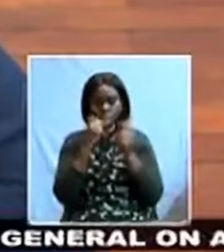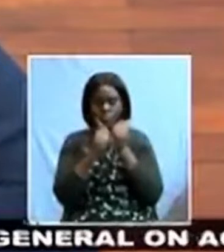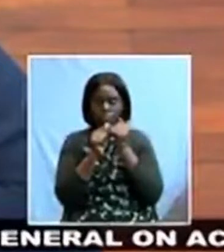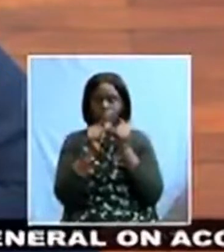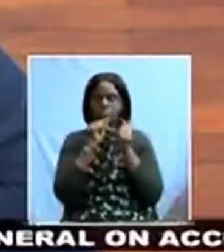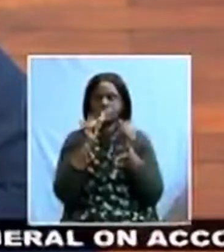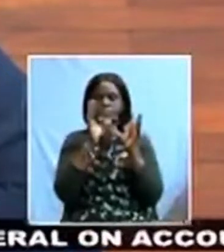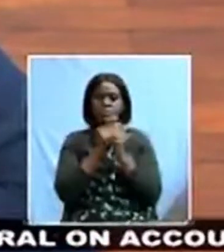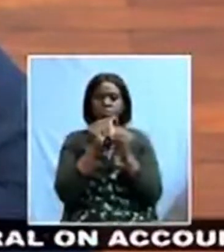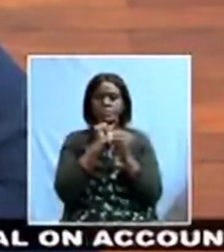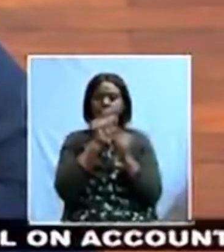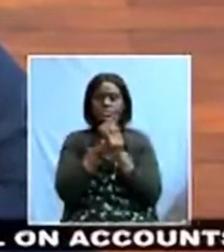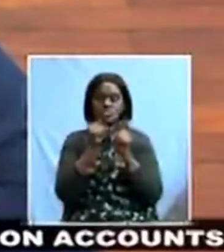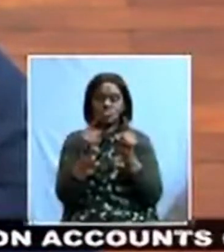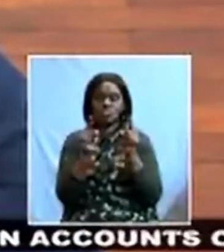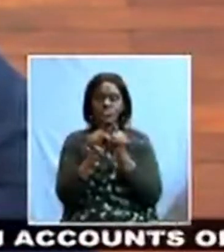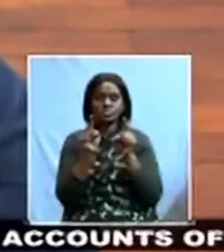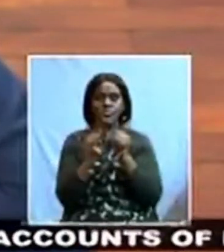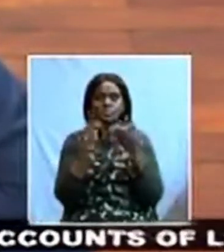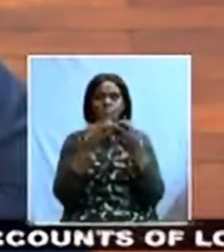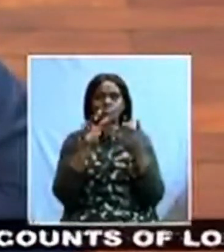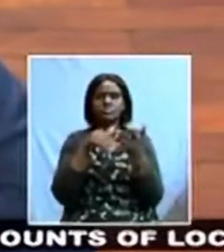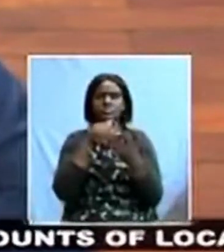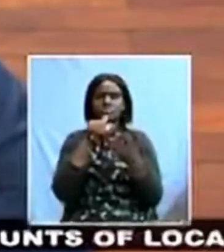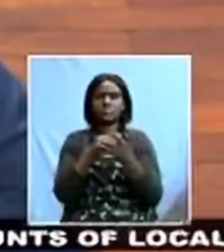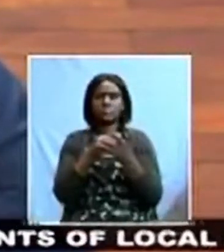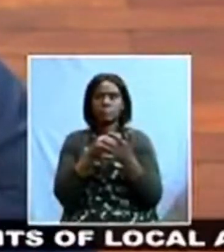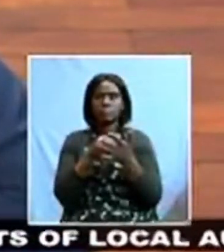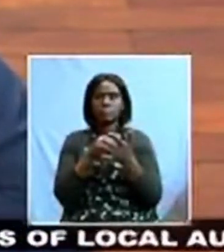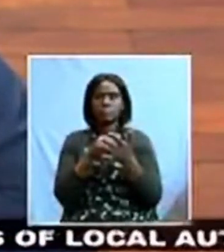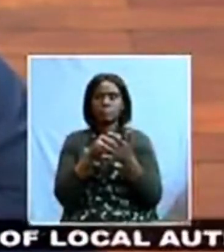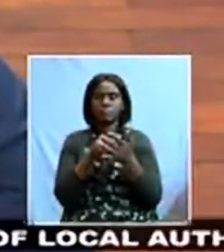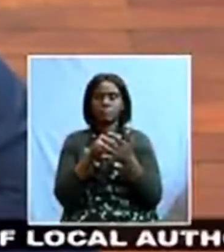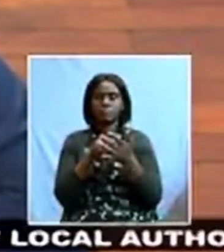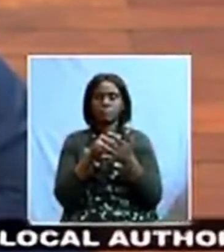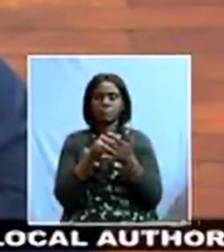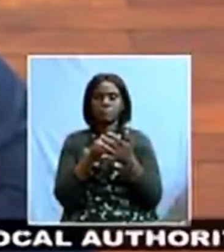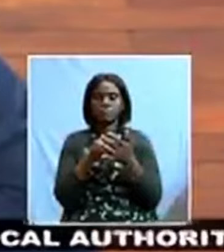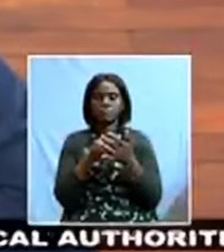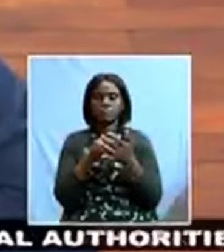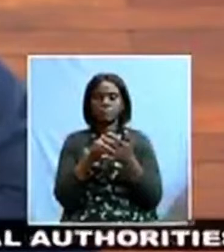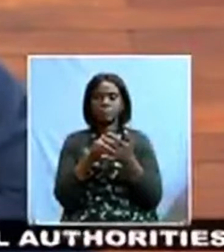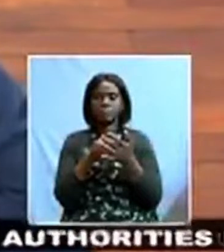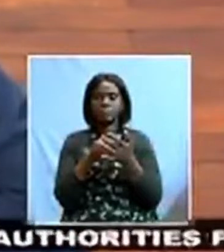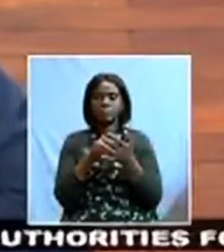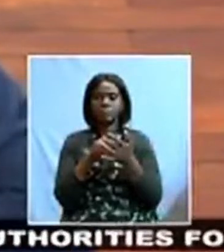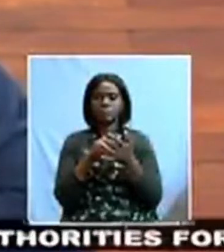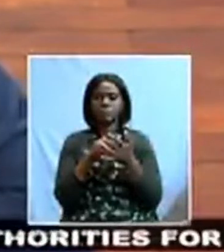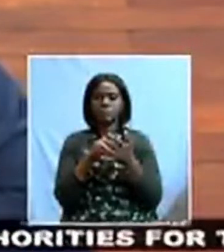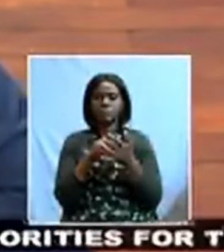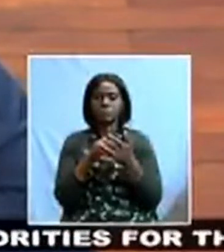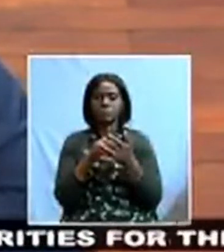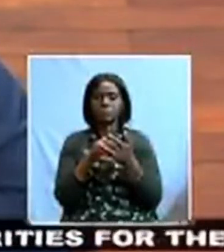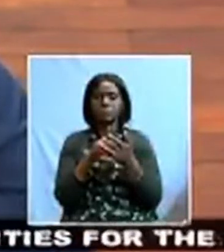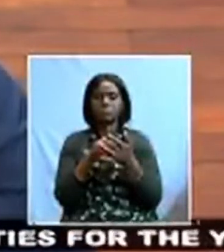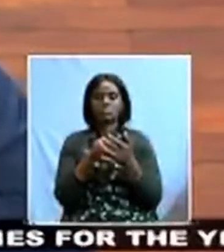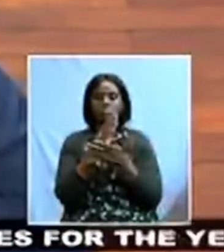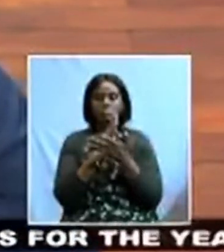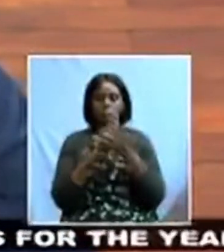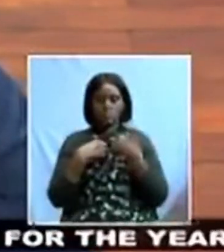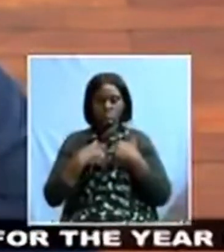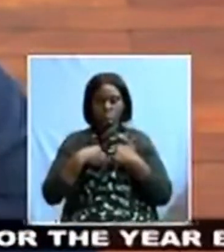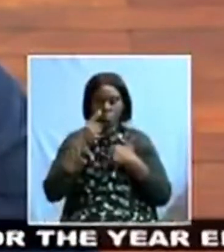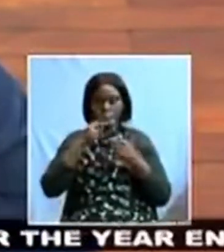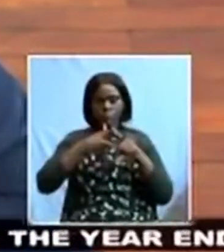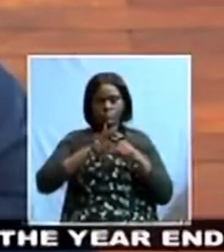not just at the station, because 2 were with the officers and 1 was with the somebody was repairing